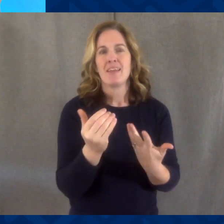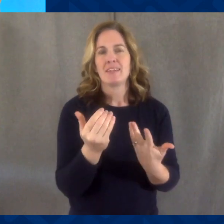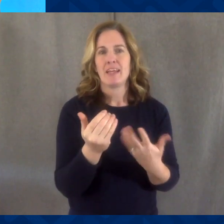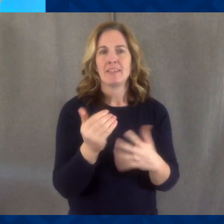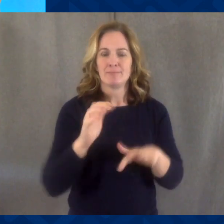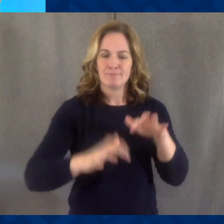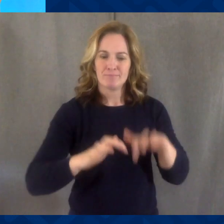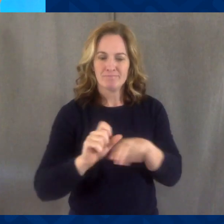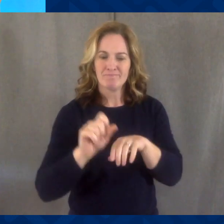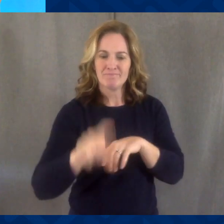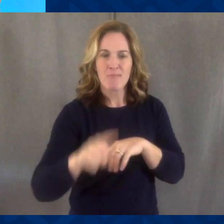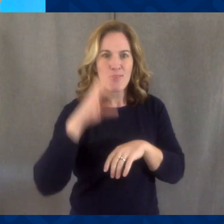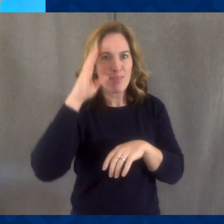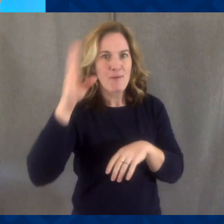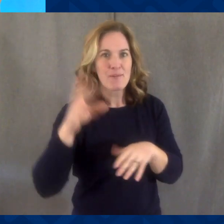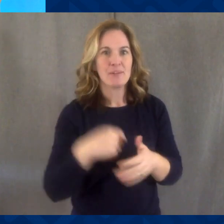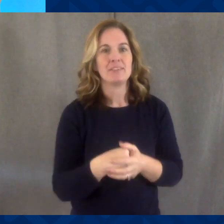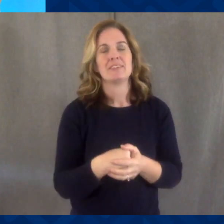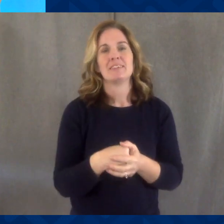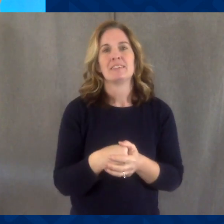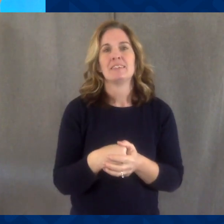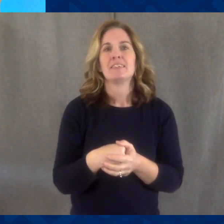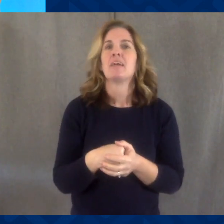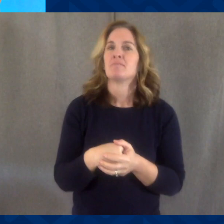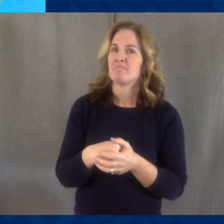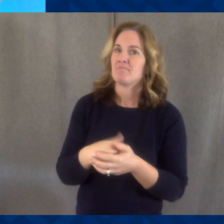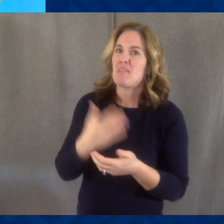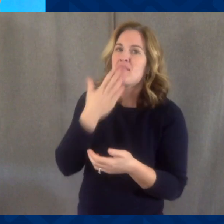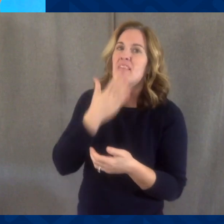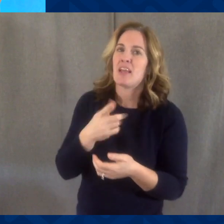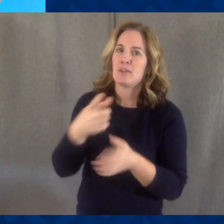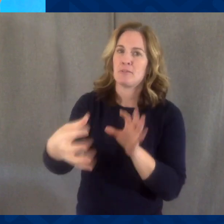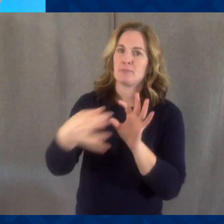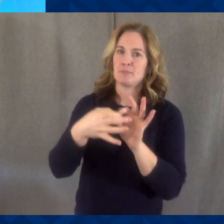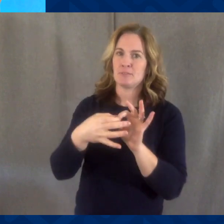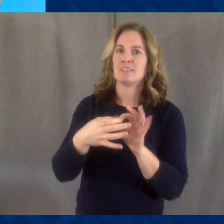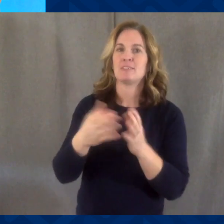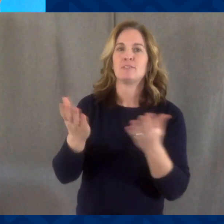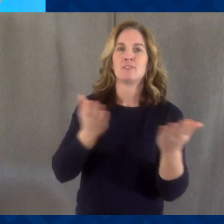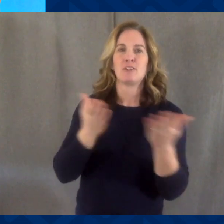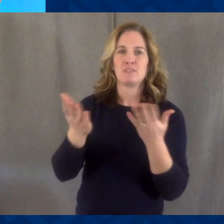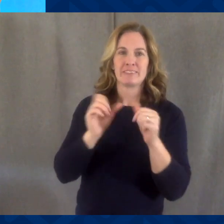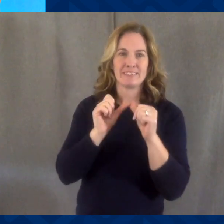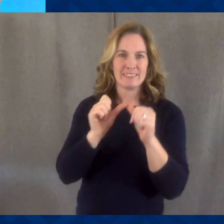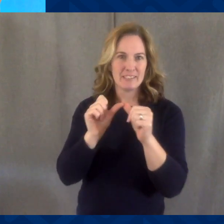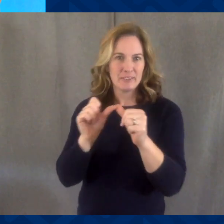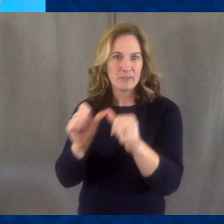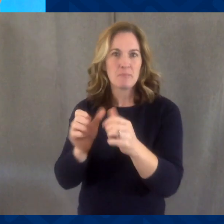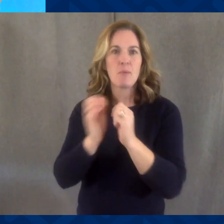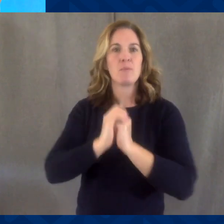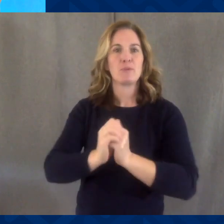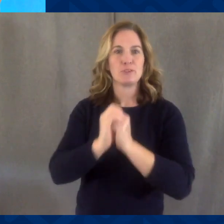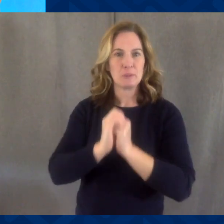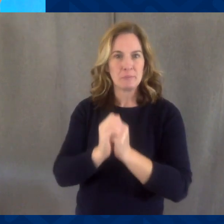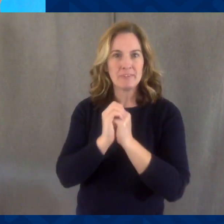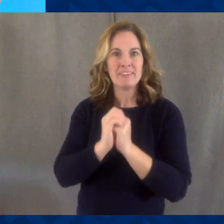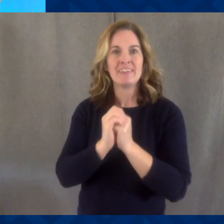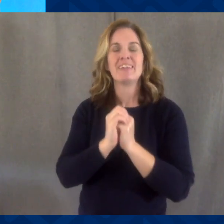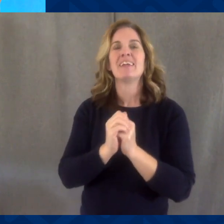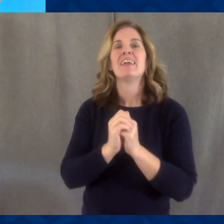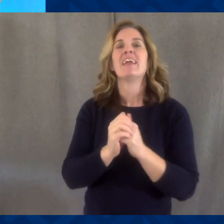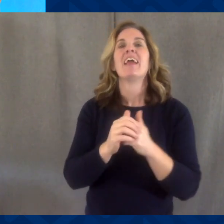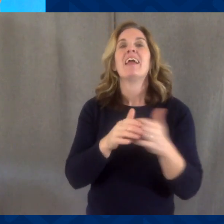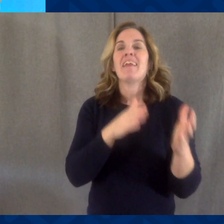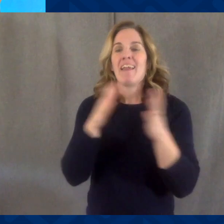chat. Thank you so much for being here with us. We're going to continue our service by entering into a time of worship together. Then we're going to receive